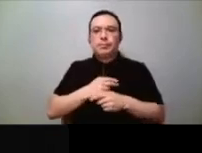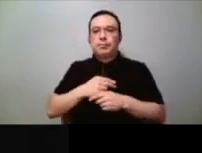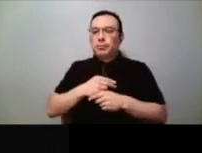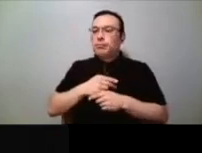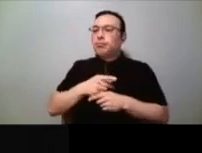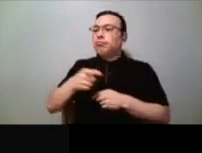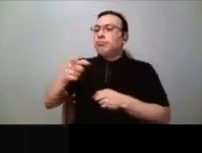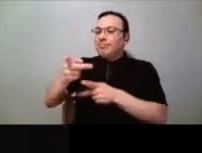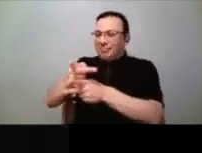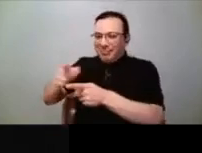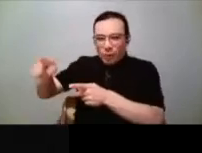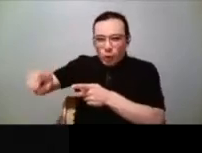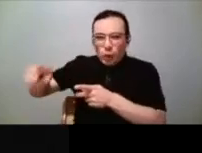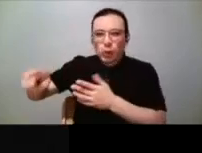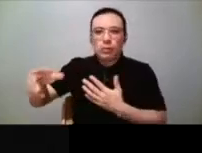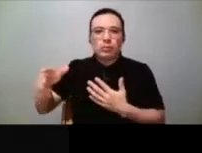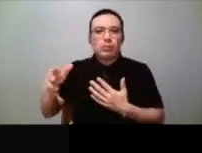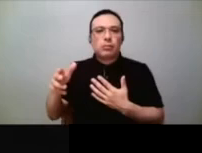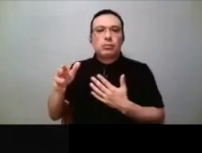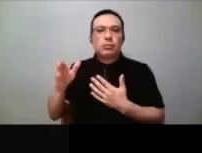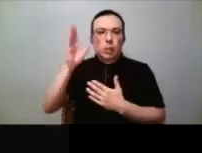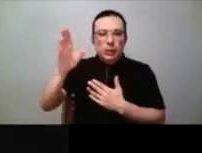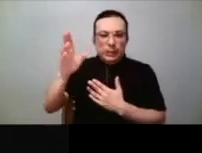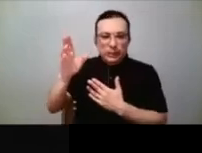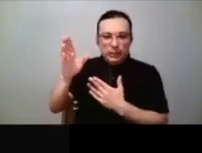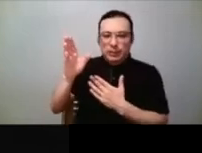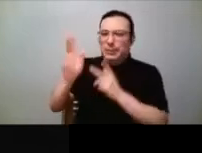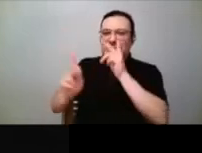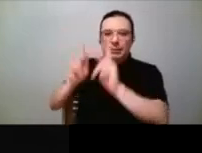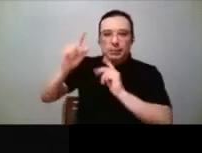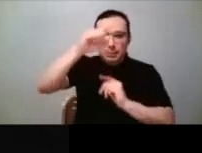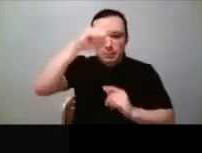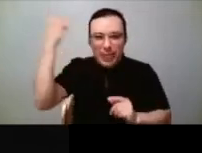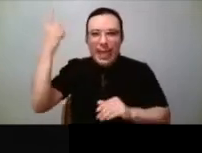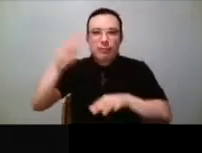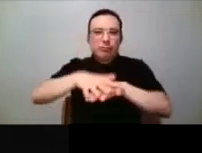will have been, thrivings of black, indigenous, crip, queer, and trans life.